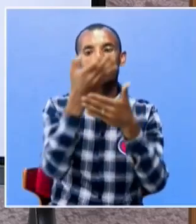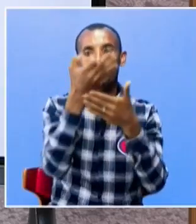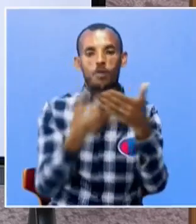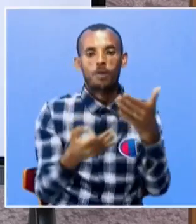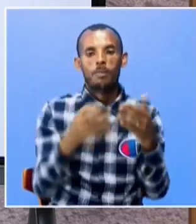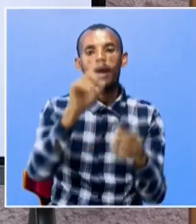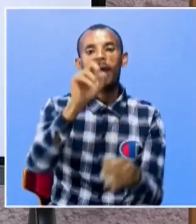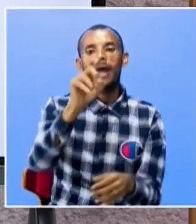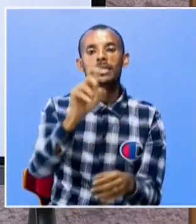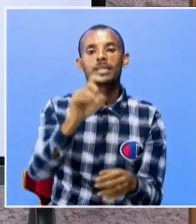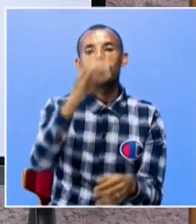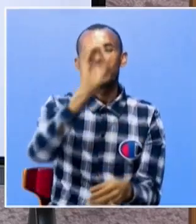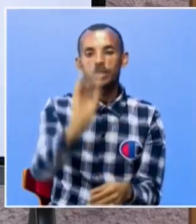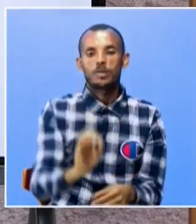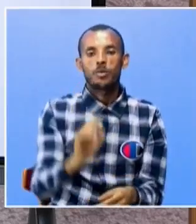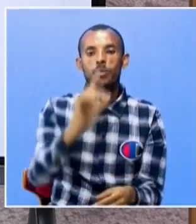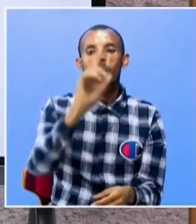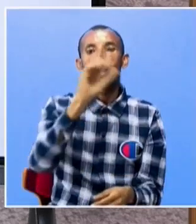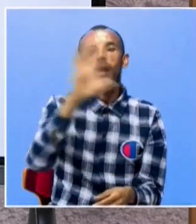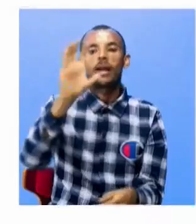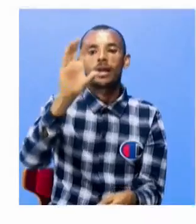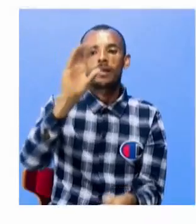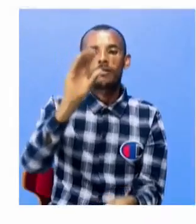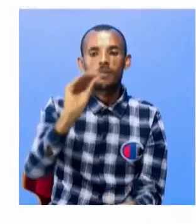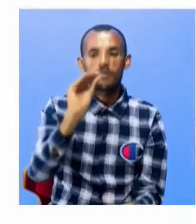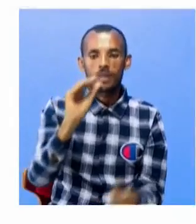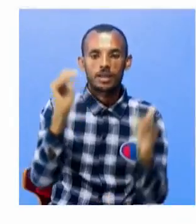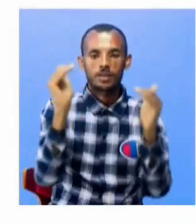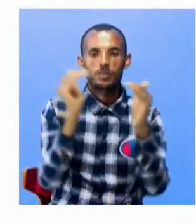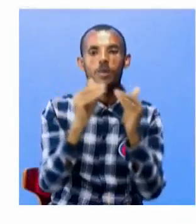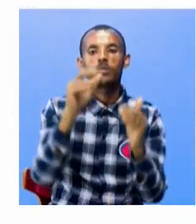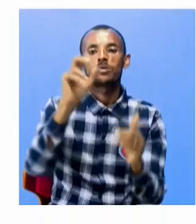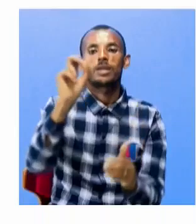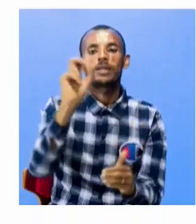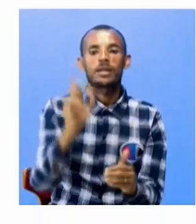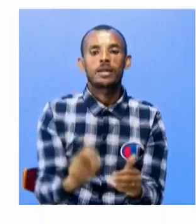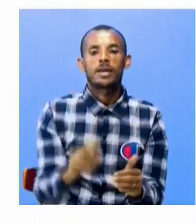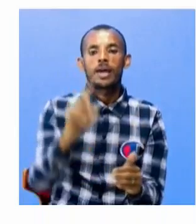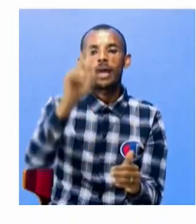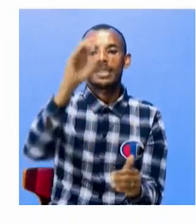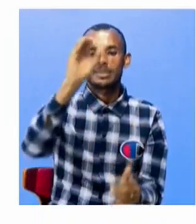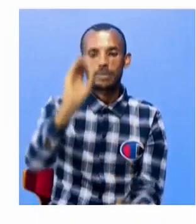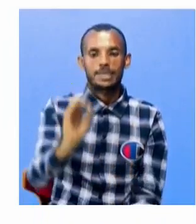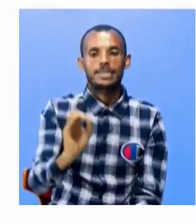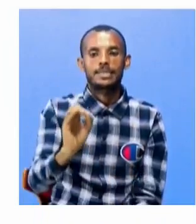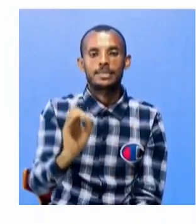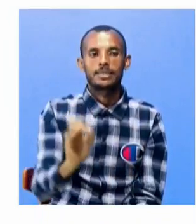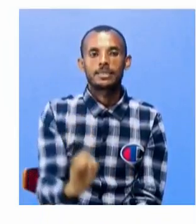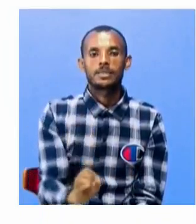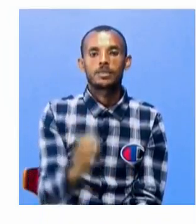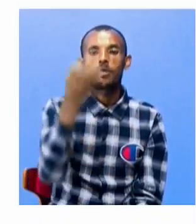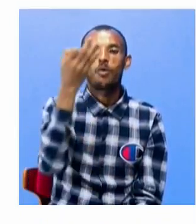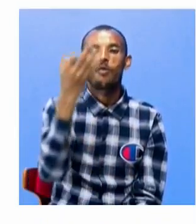x percent of 150, the equation will be x percent of